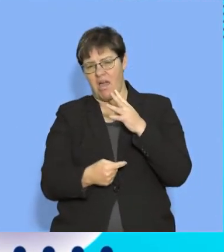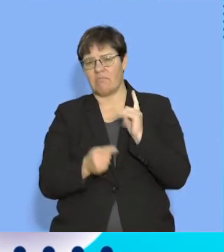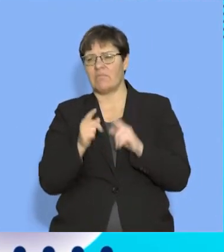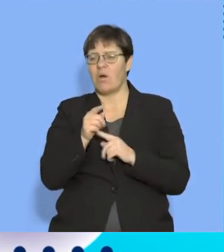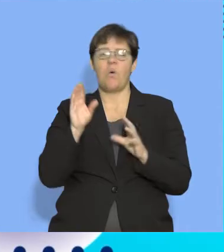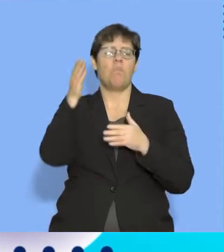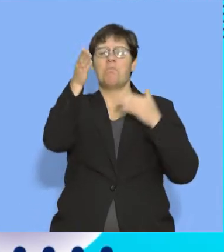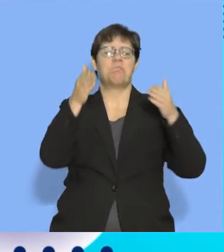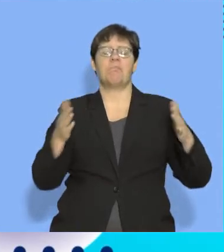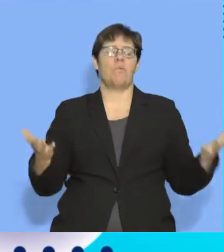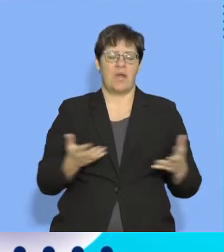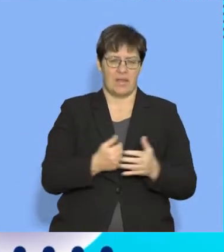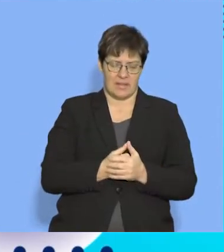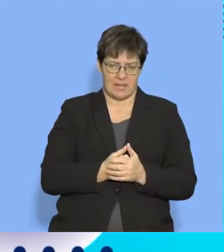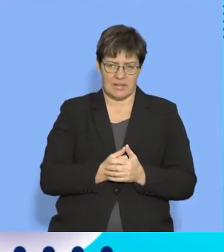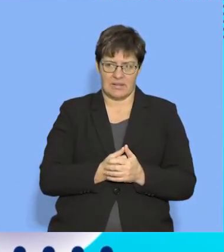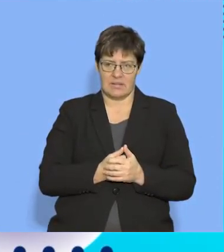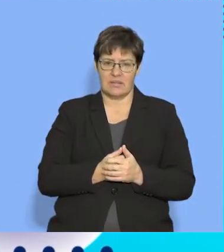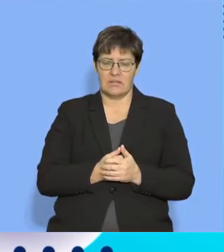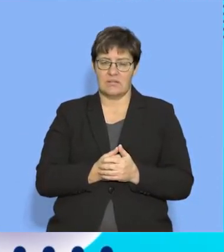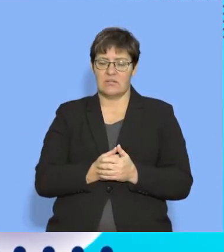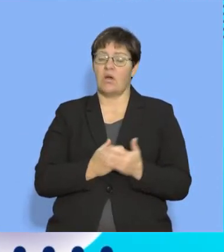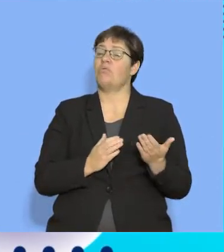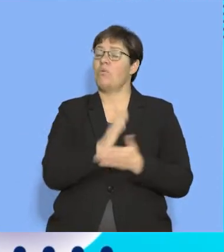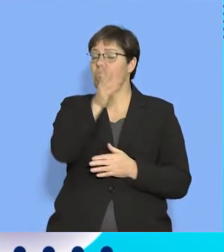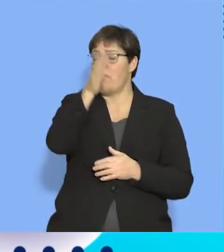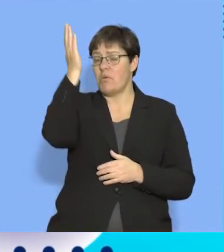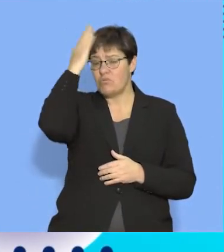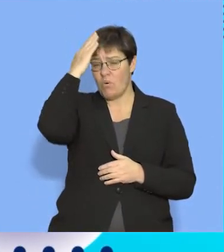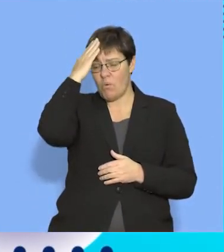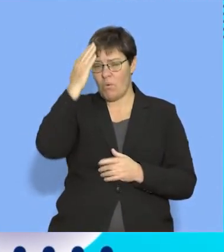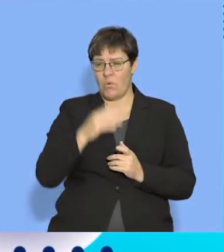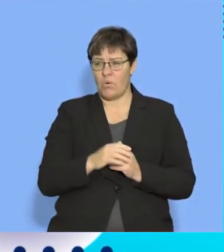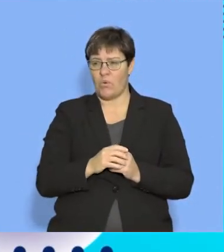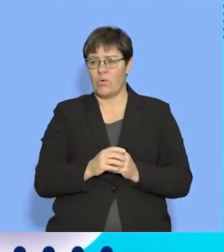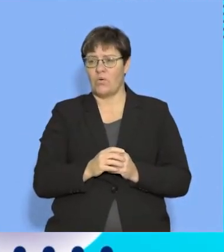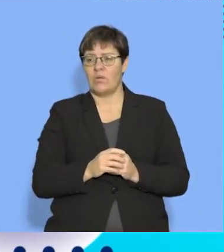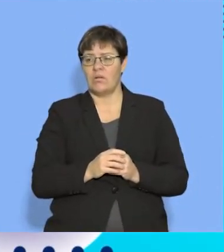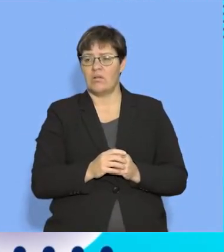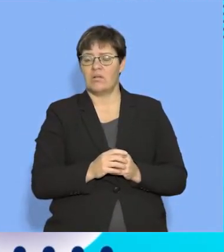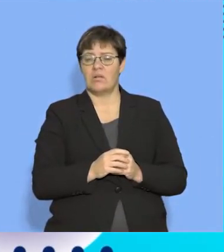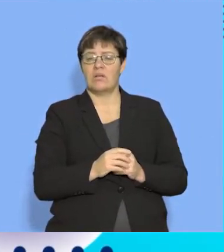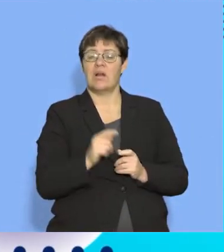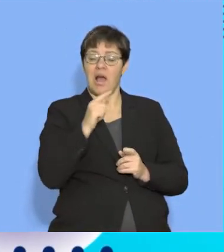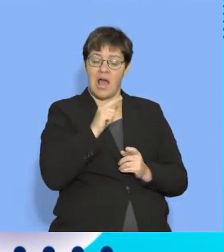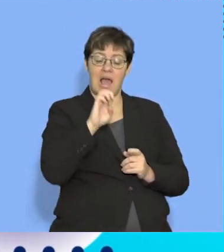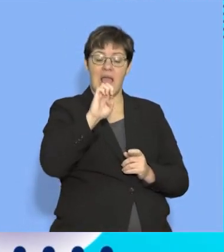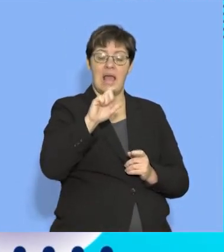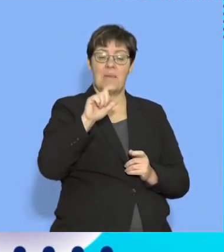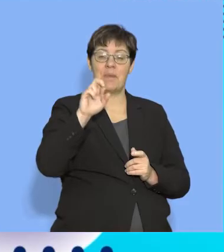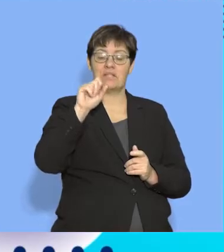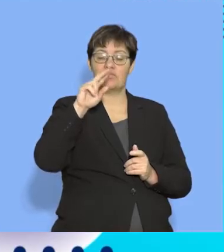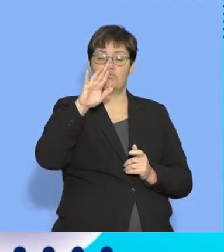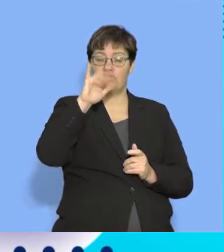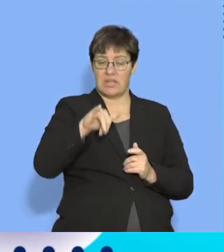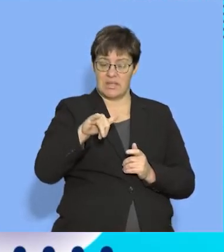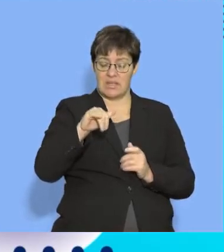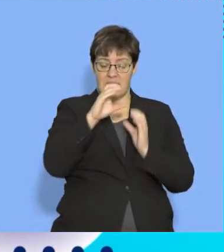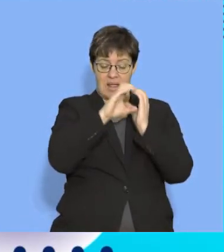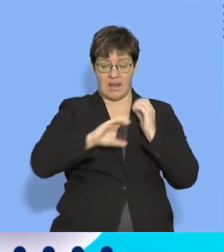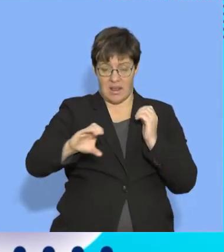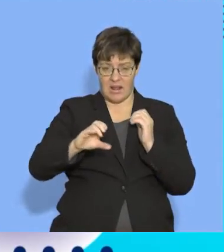and their locations. And it's important that we go through this knowing that there's an alimentary canal that is the main parts of the